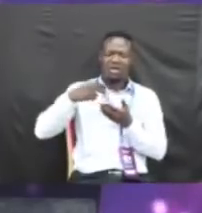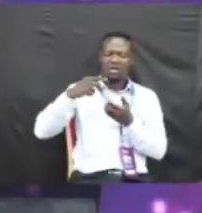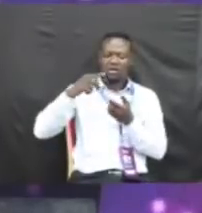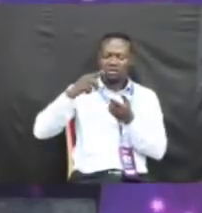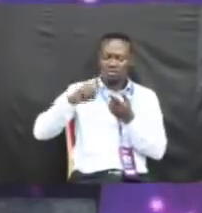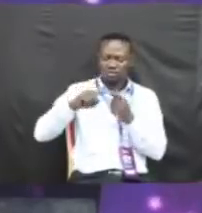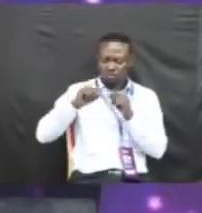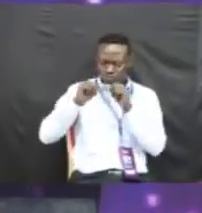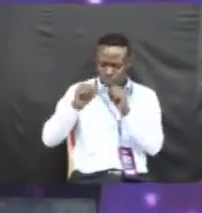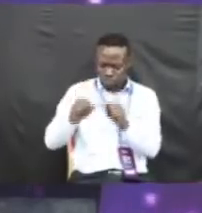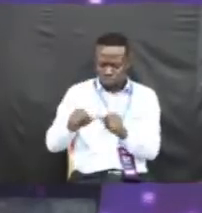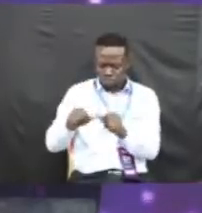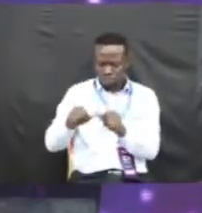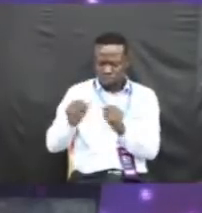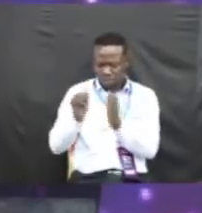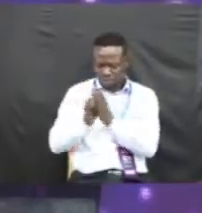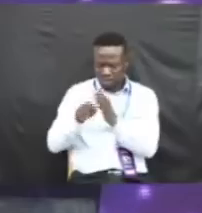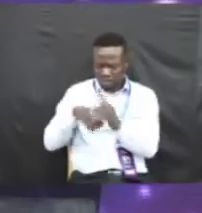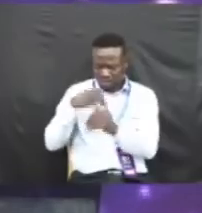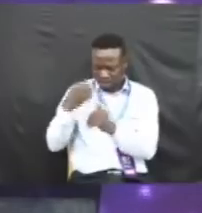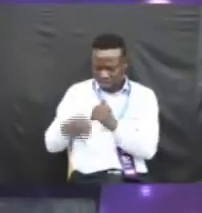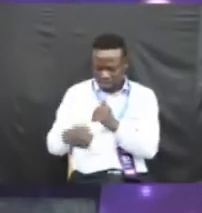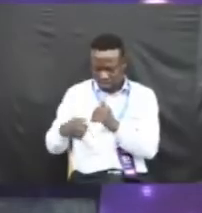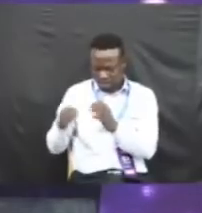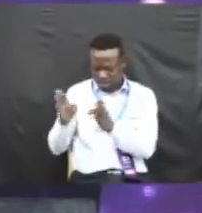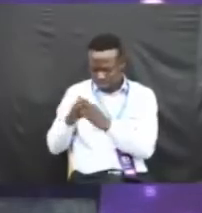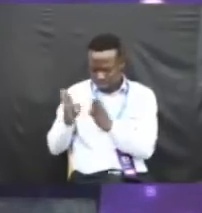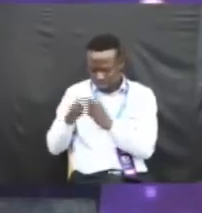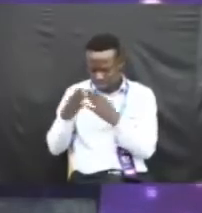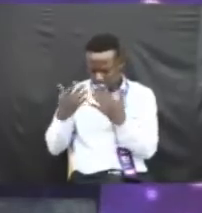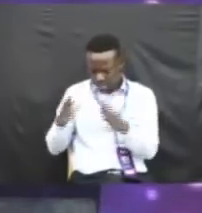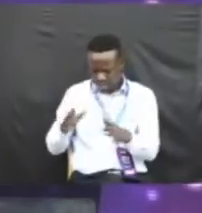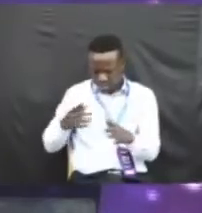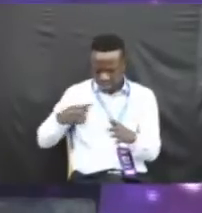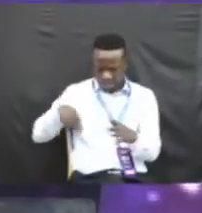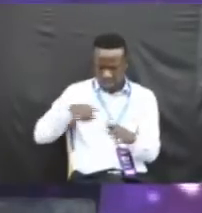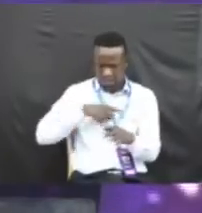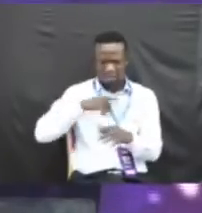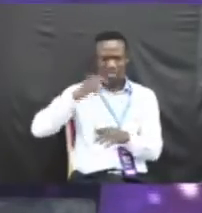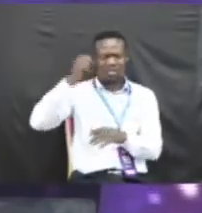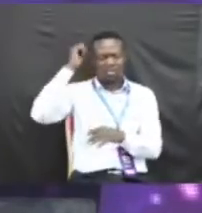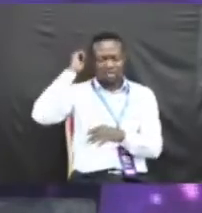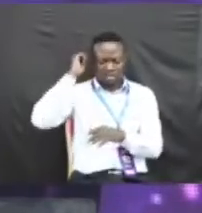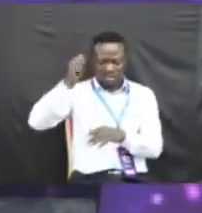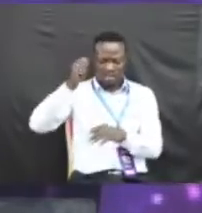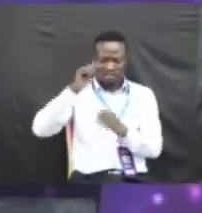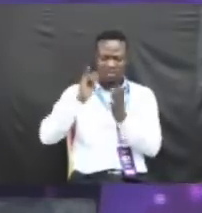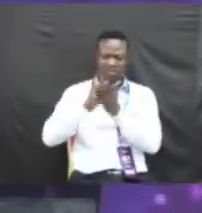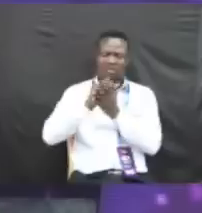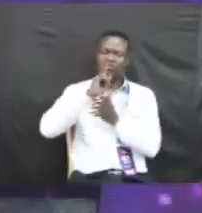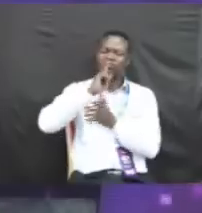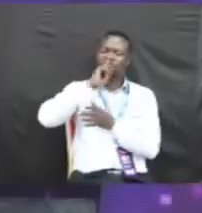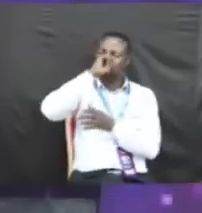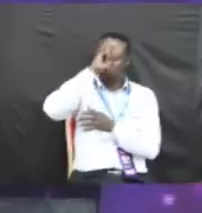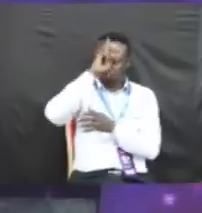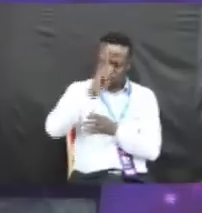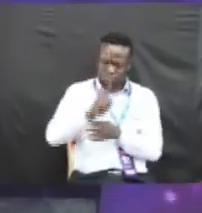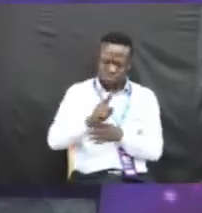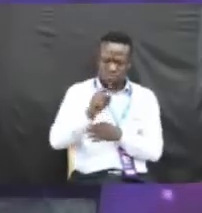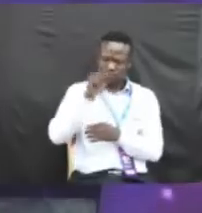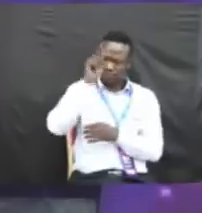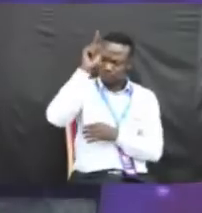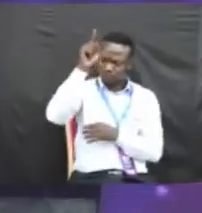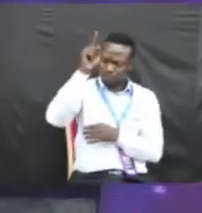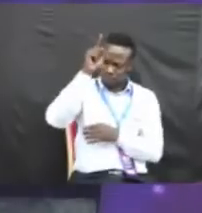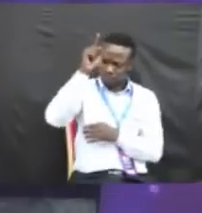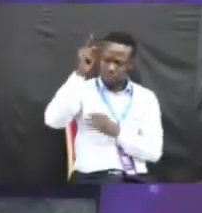proceedings. And that at the end of our meetings, we will testify that of a truth, you are